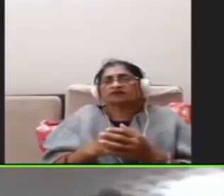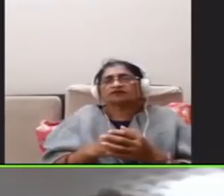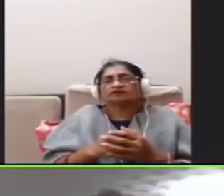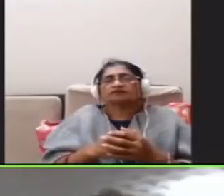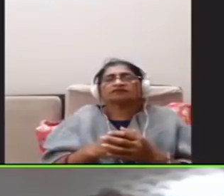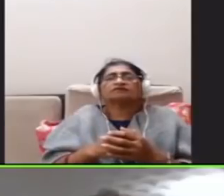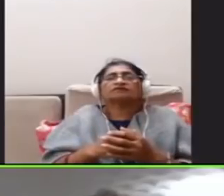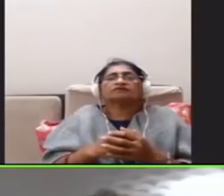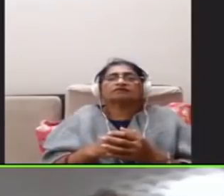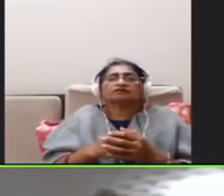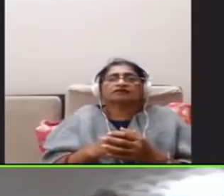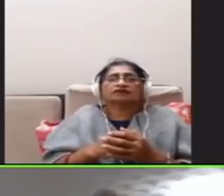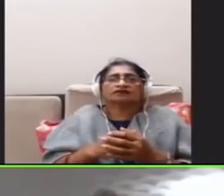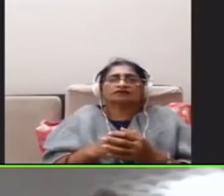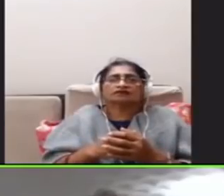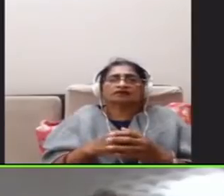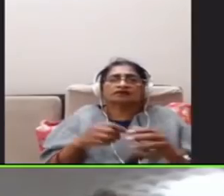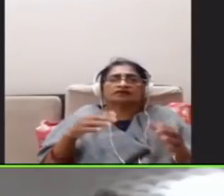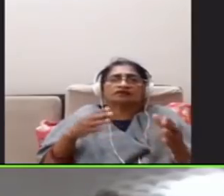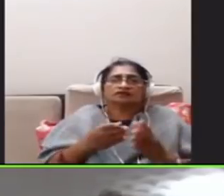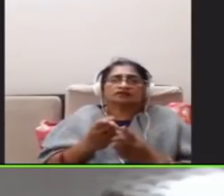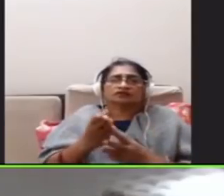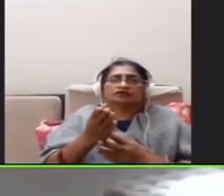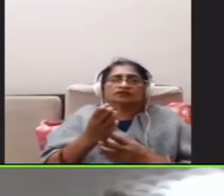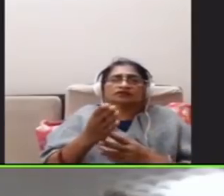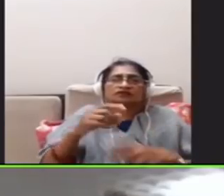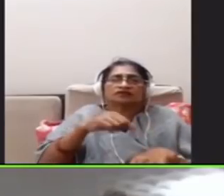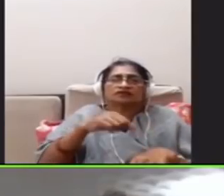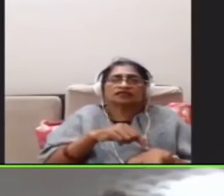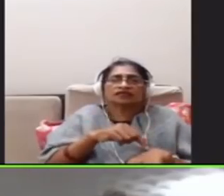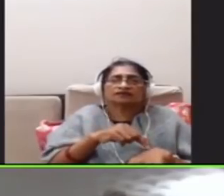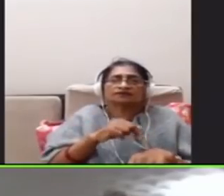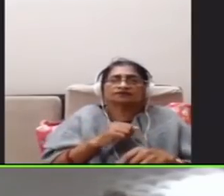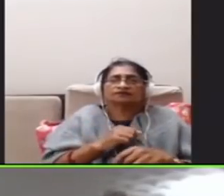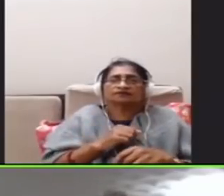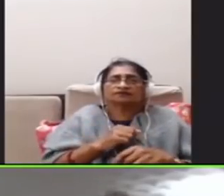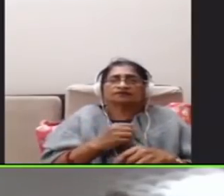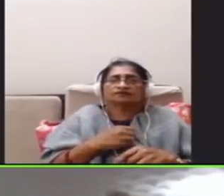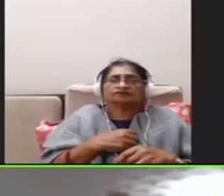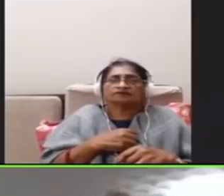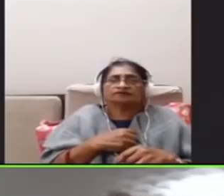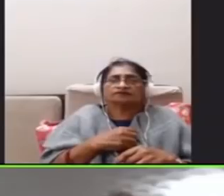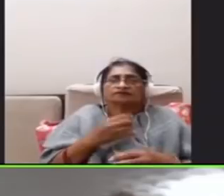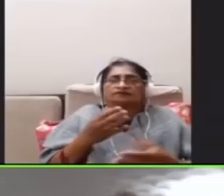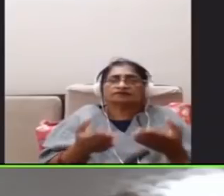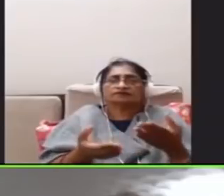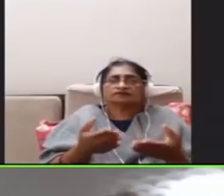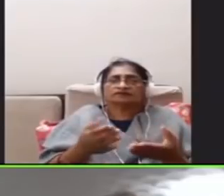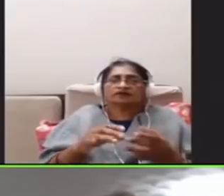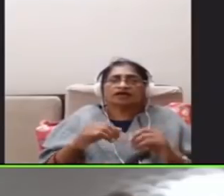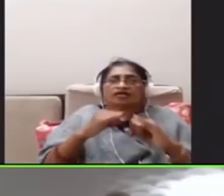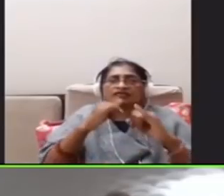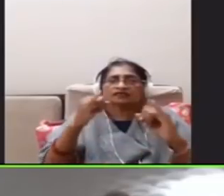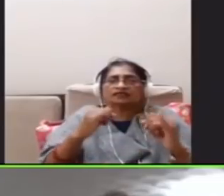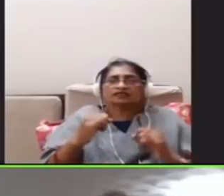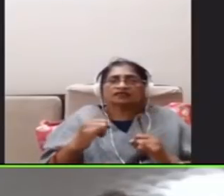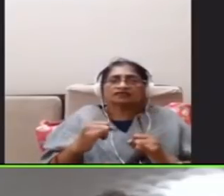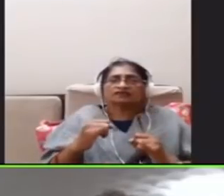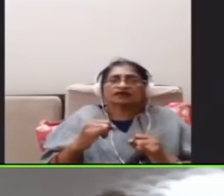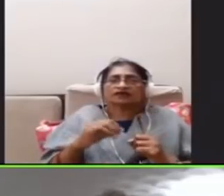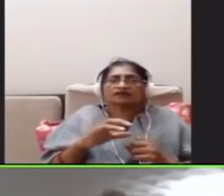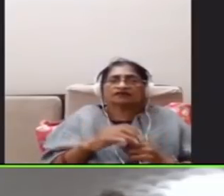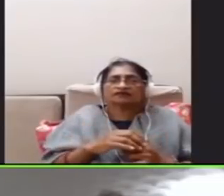It was during that time I was able to properly identify the barriers. I